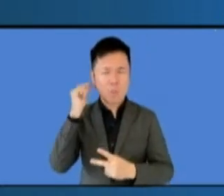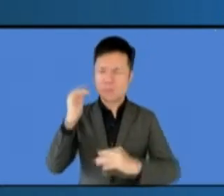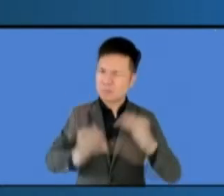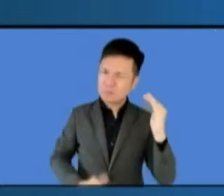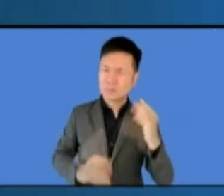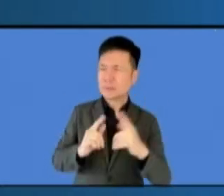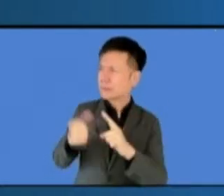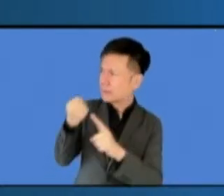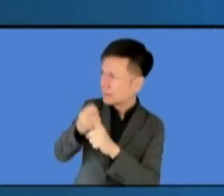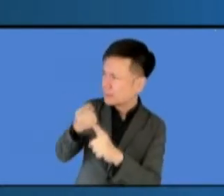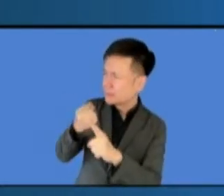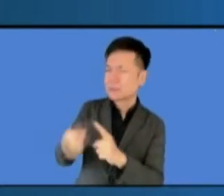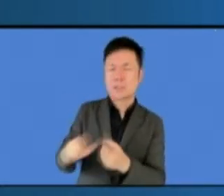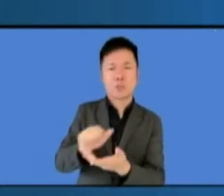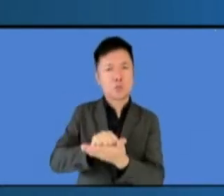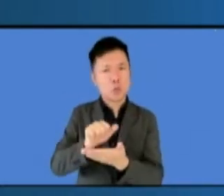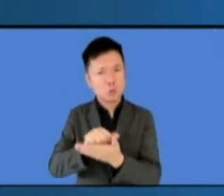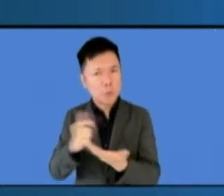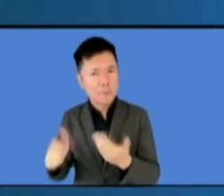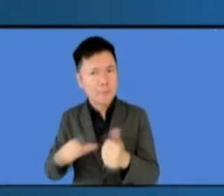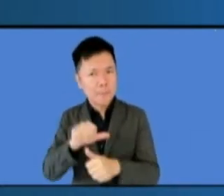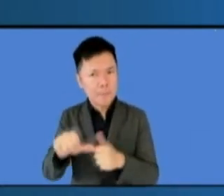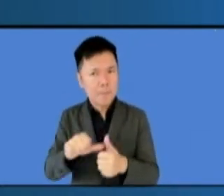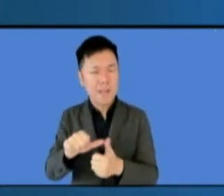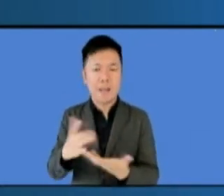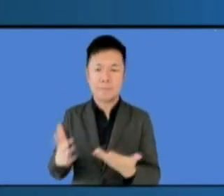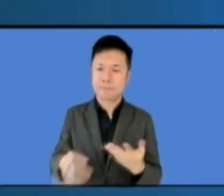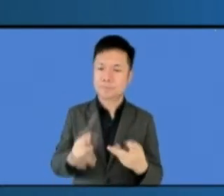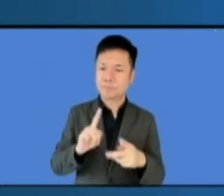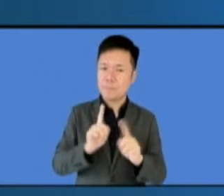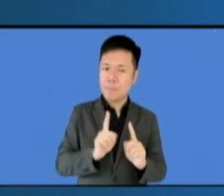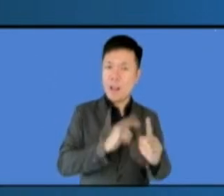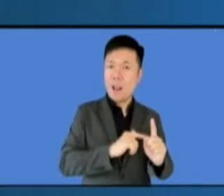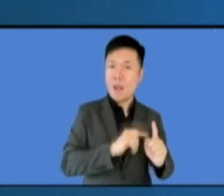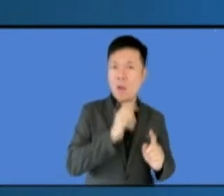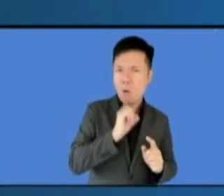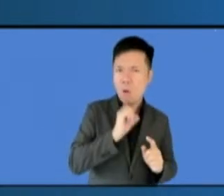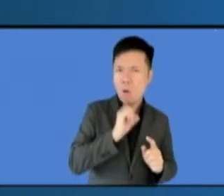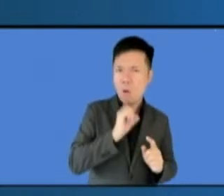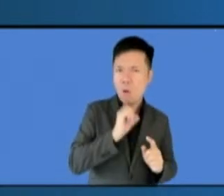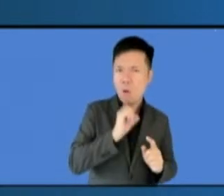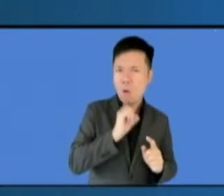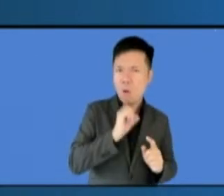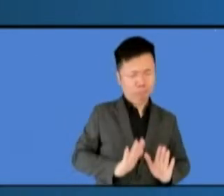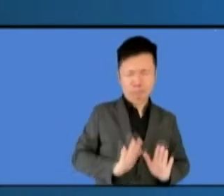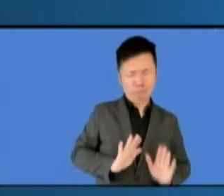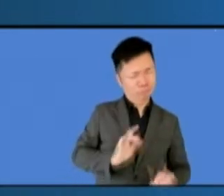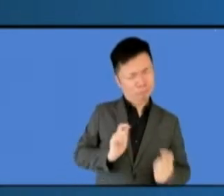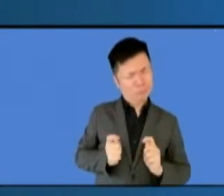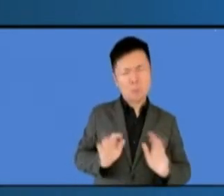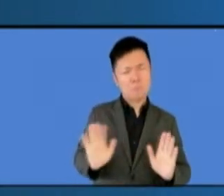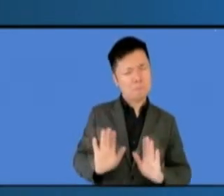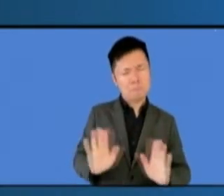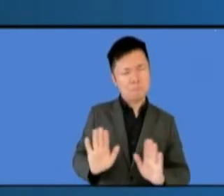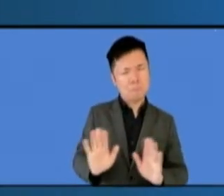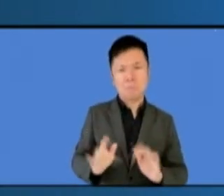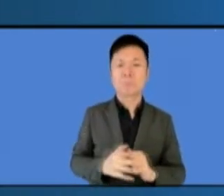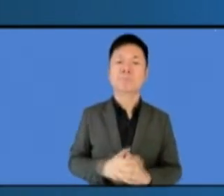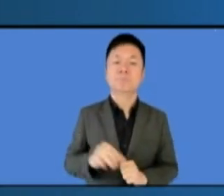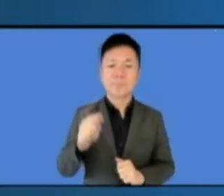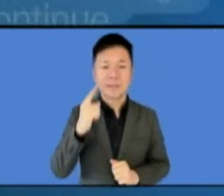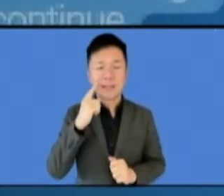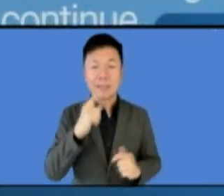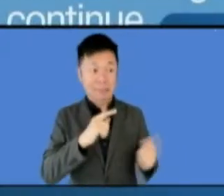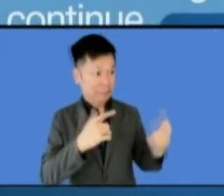social media, whereas older persons tend to value stability and tradition. And I think that the intergenerational communication